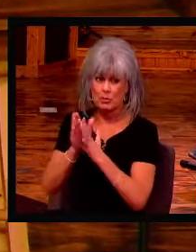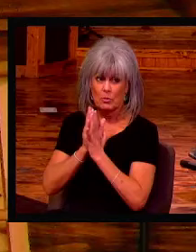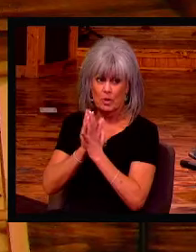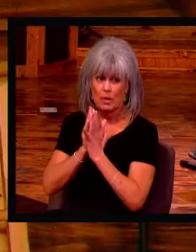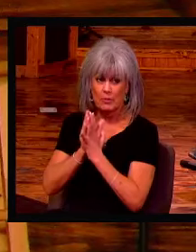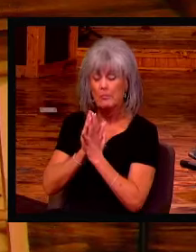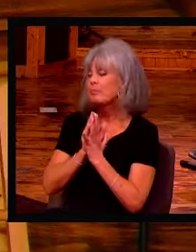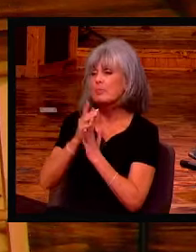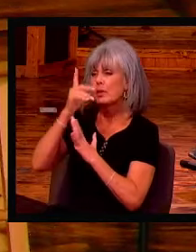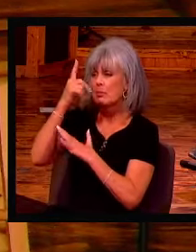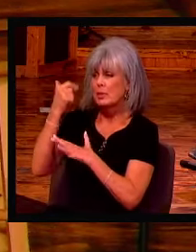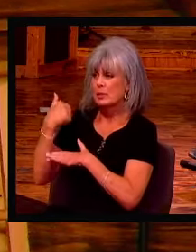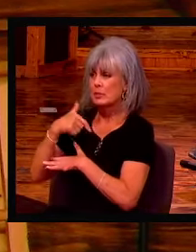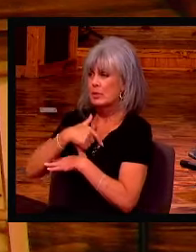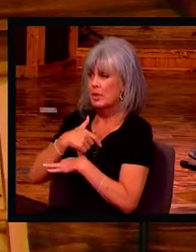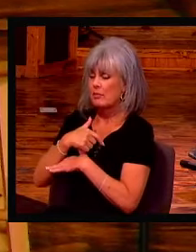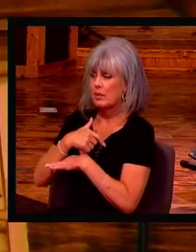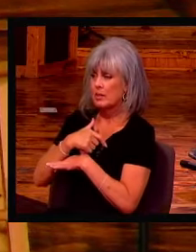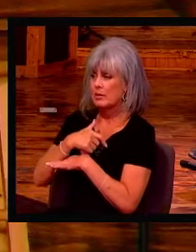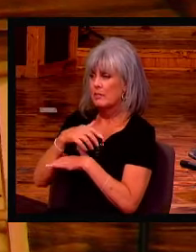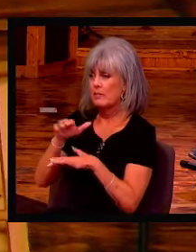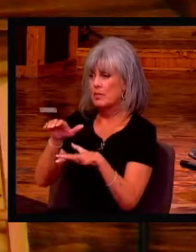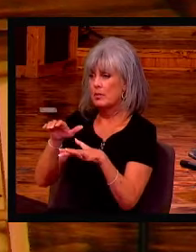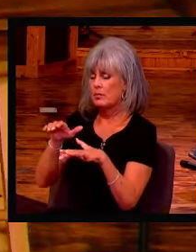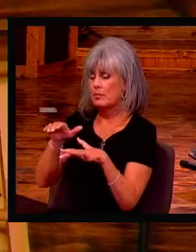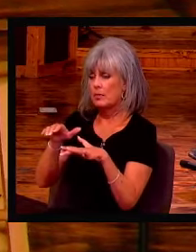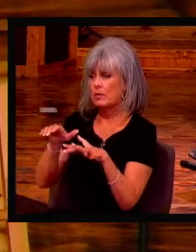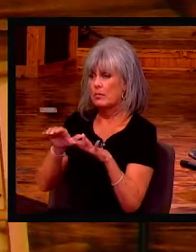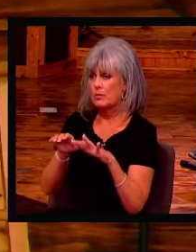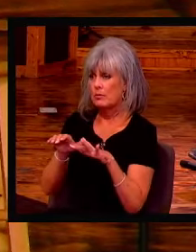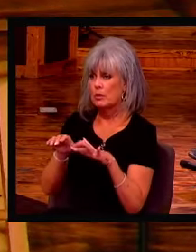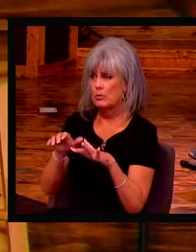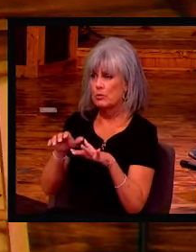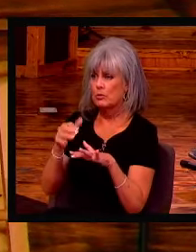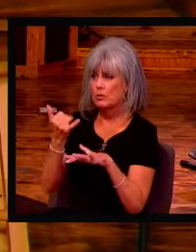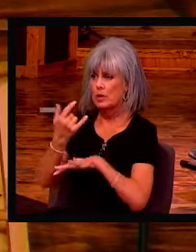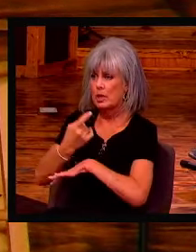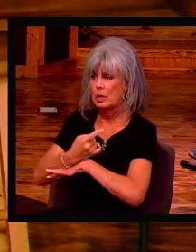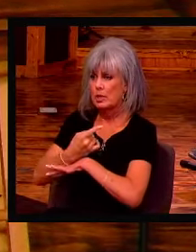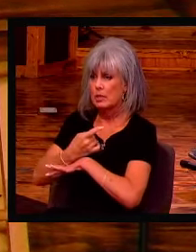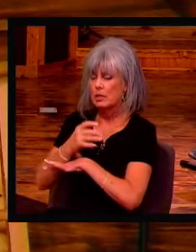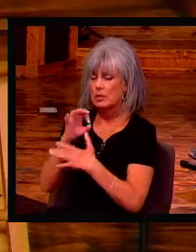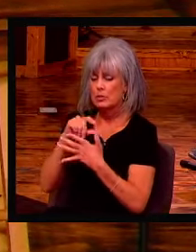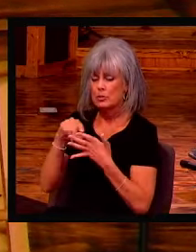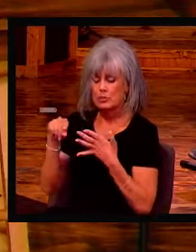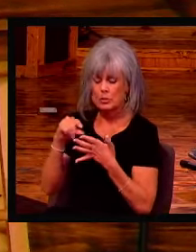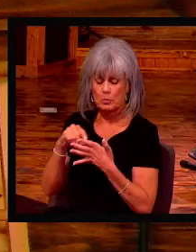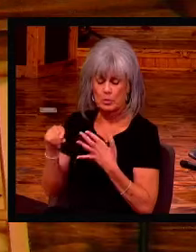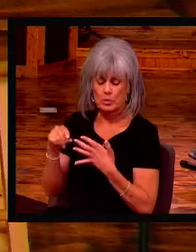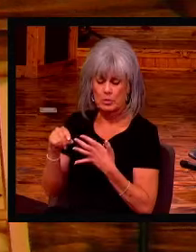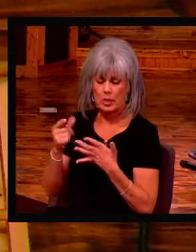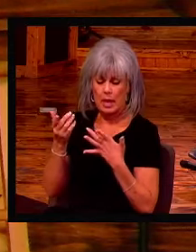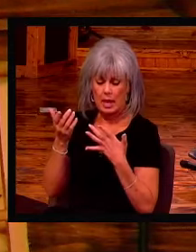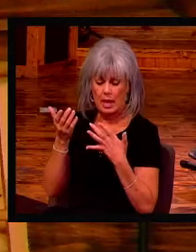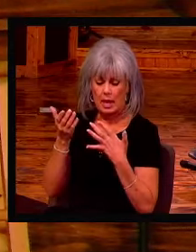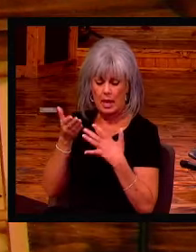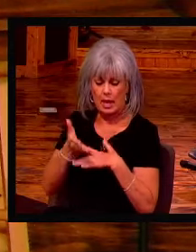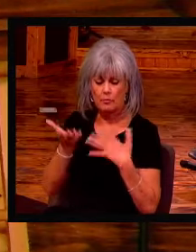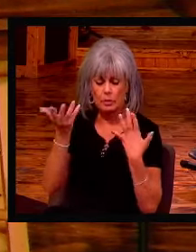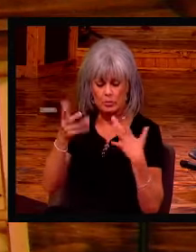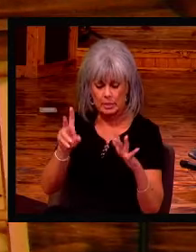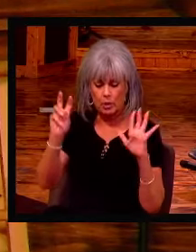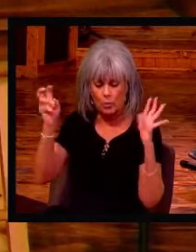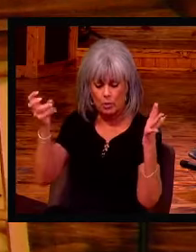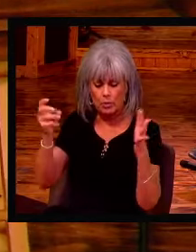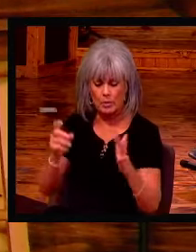because we have a funeral here today at 2 p.m. But the scripture, as soon as I read it, we could probably all quote it, but